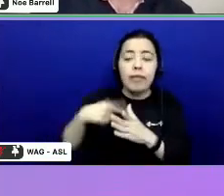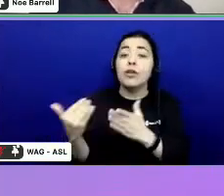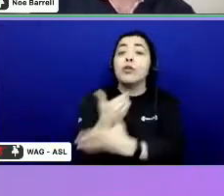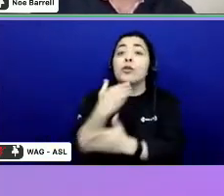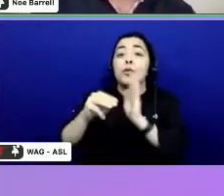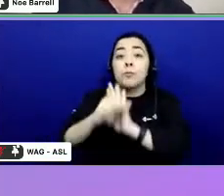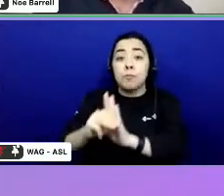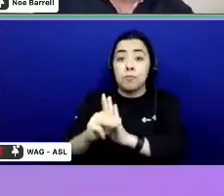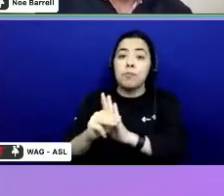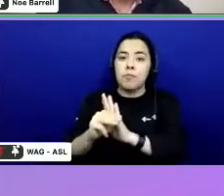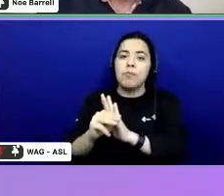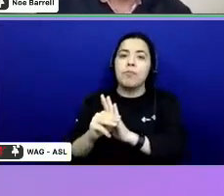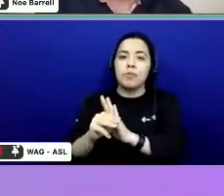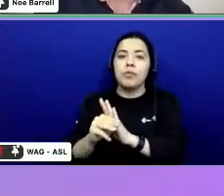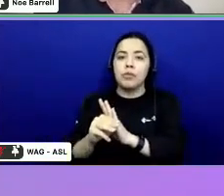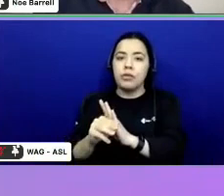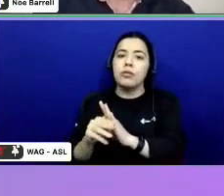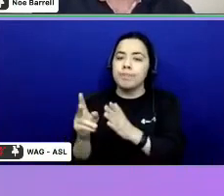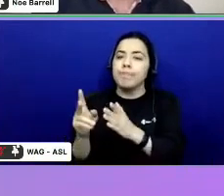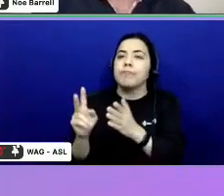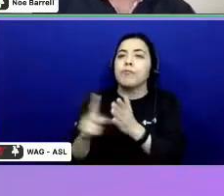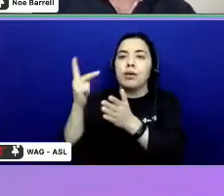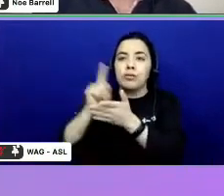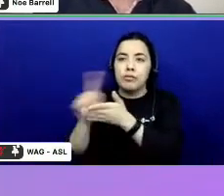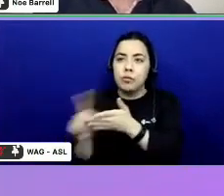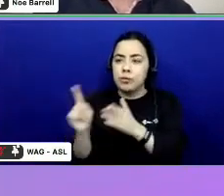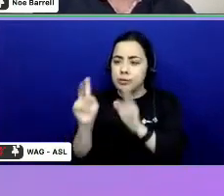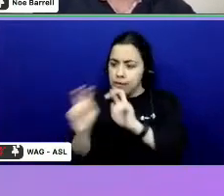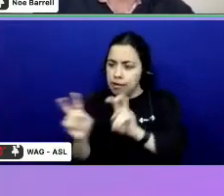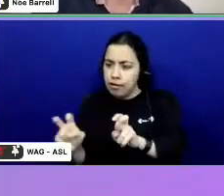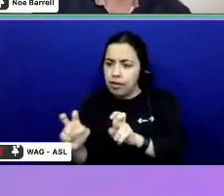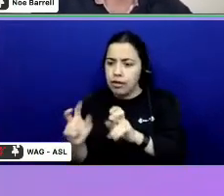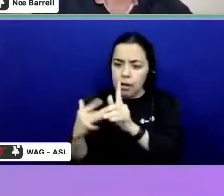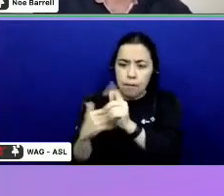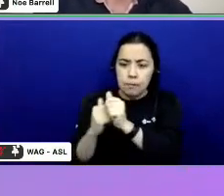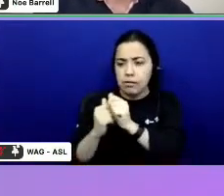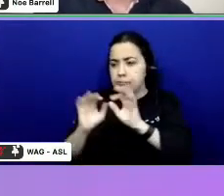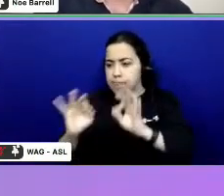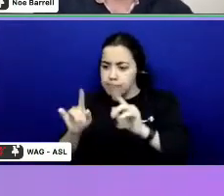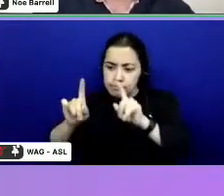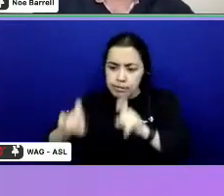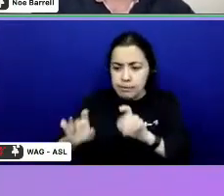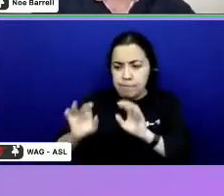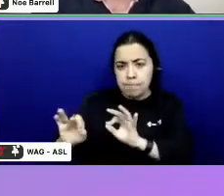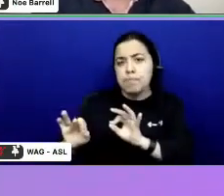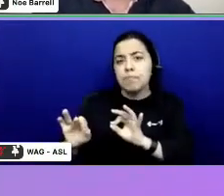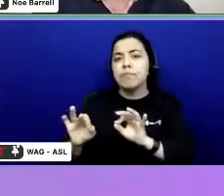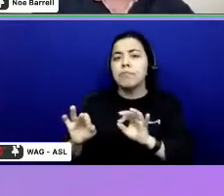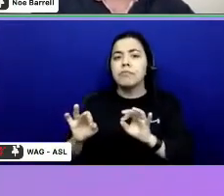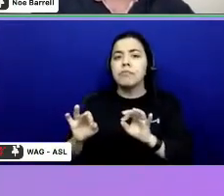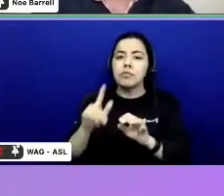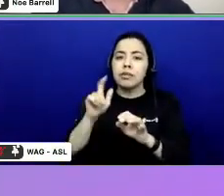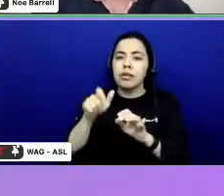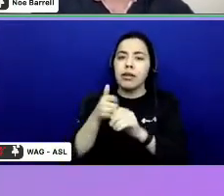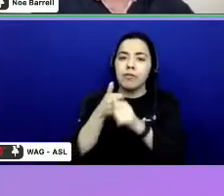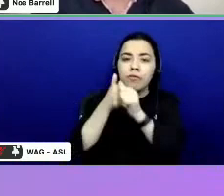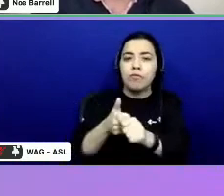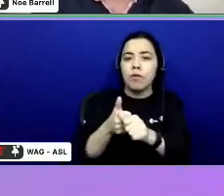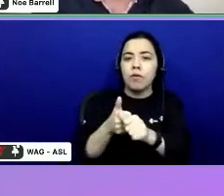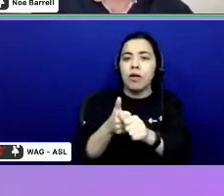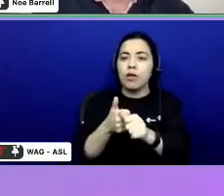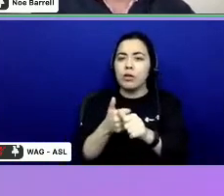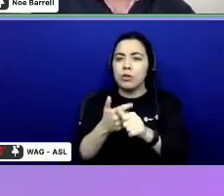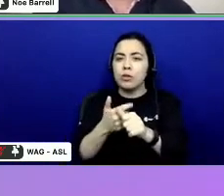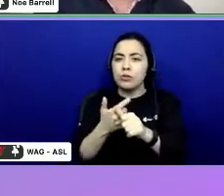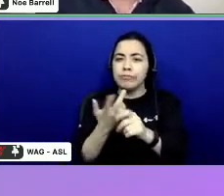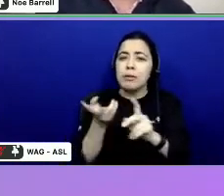bi-weekly basis. These models can be deployed according to their performance and the time from when we see a user interface prediction and get it